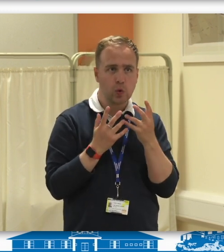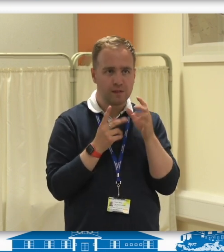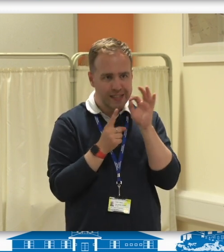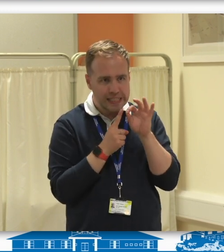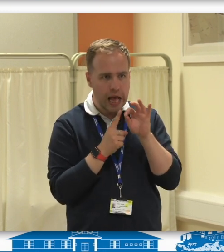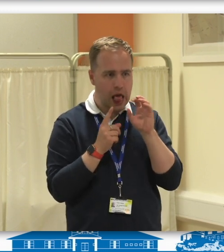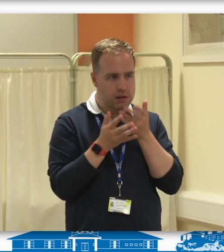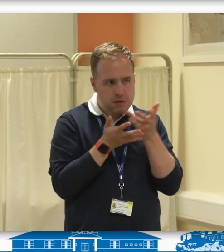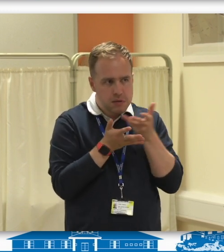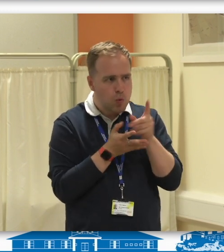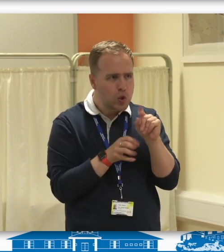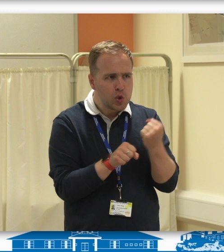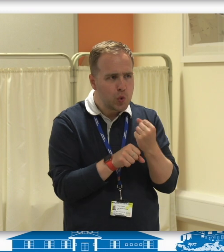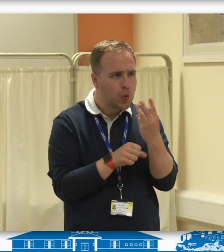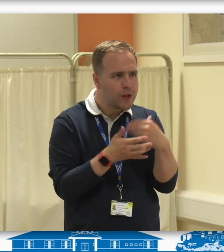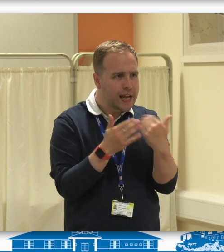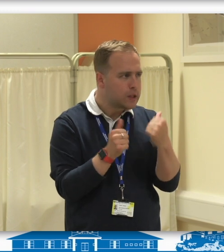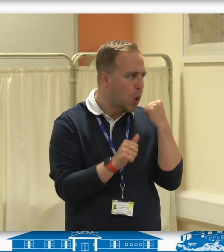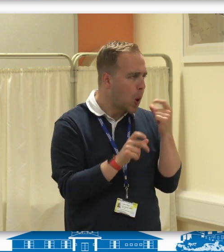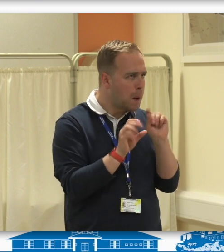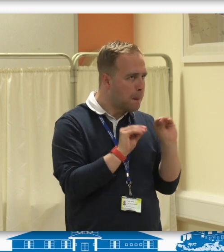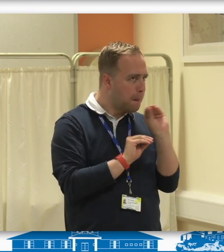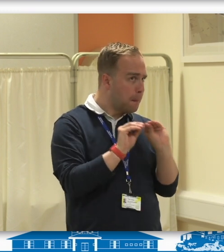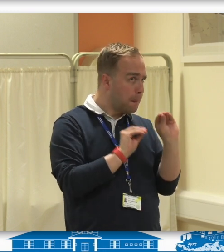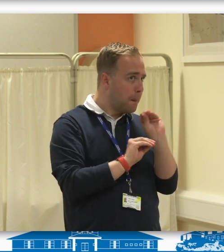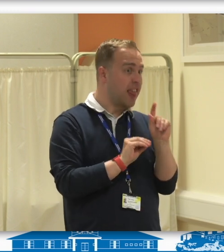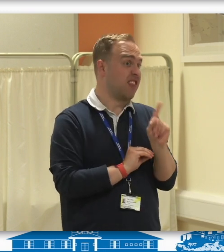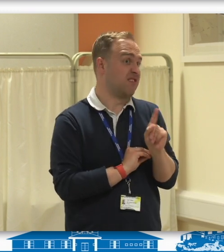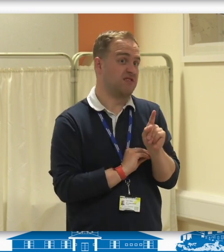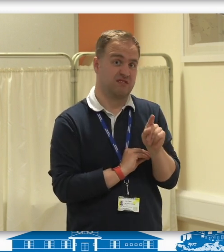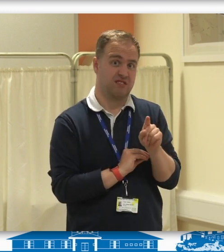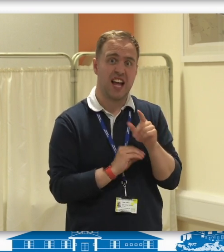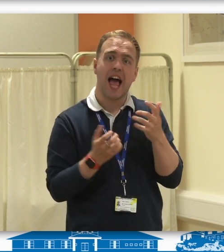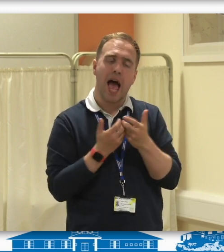detailed digging around for that. How we measure it.